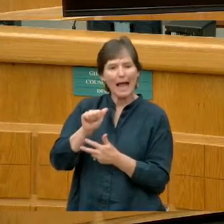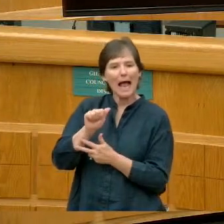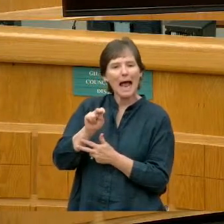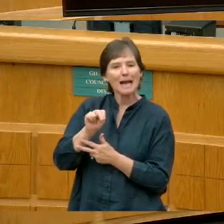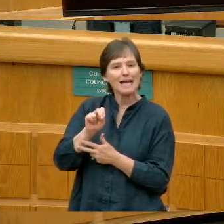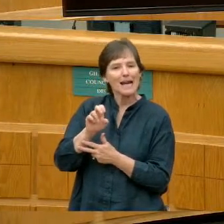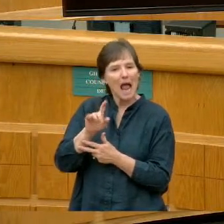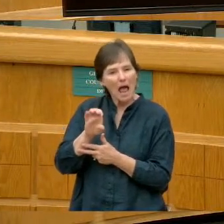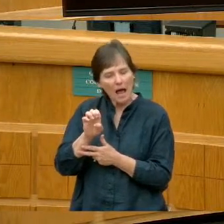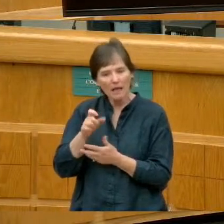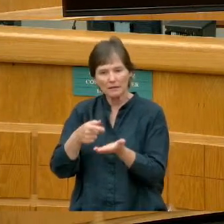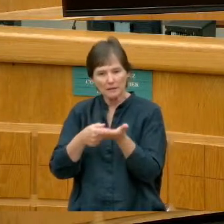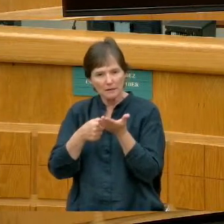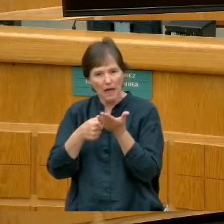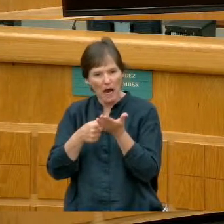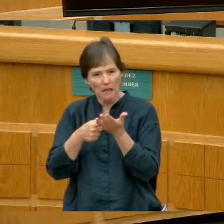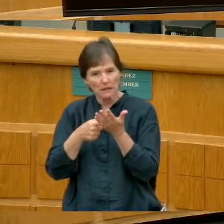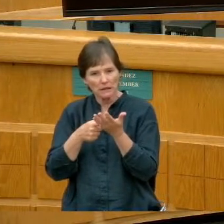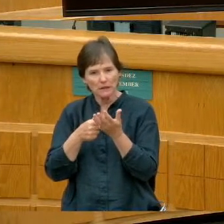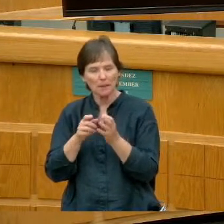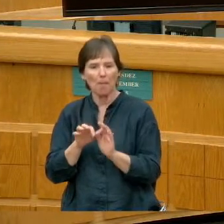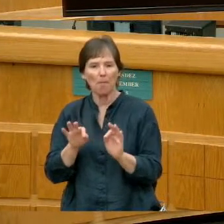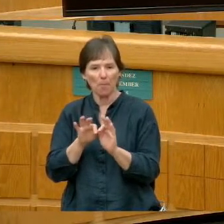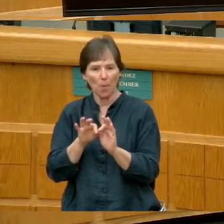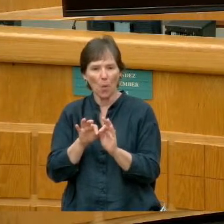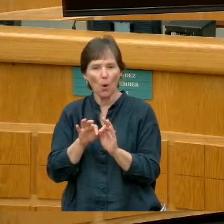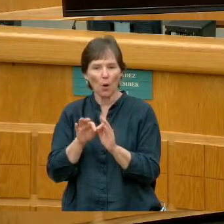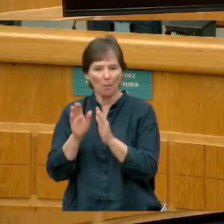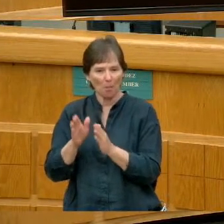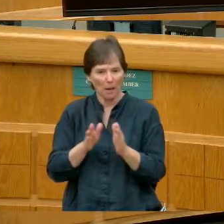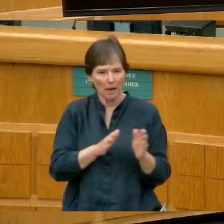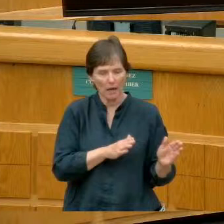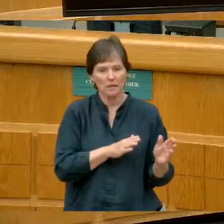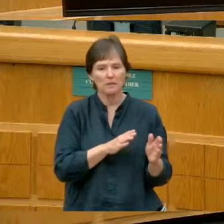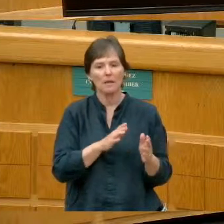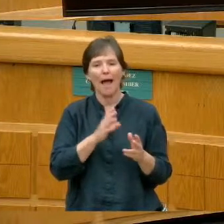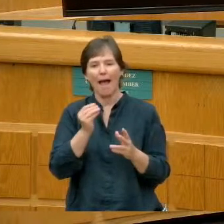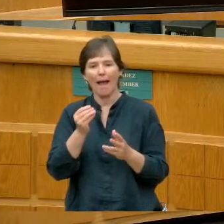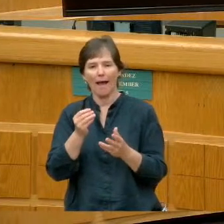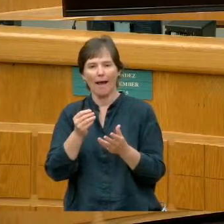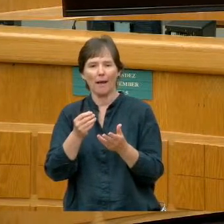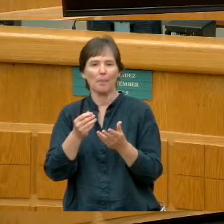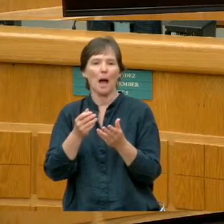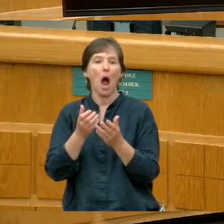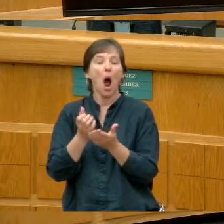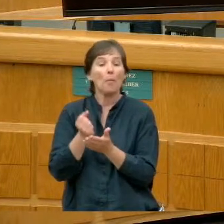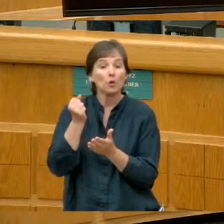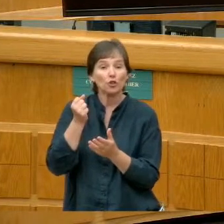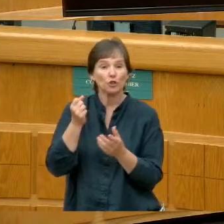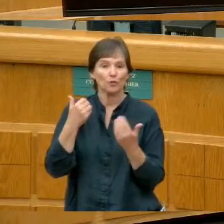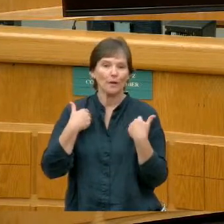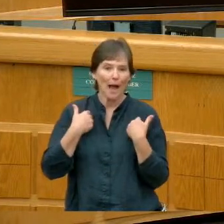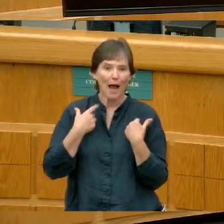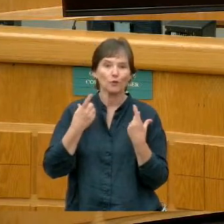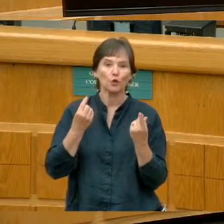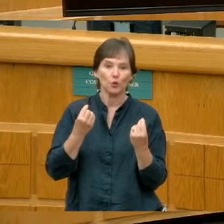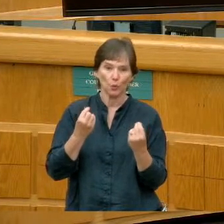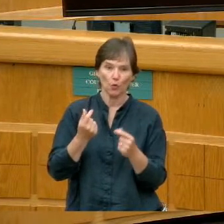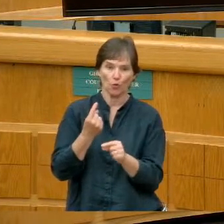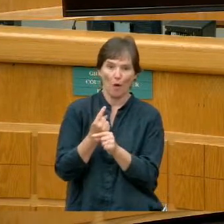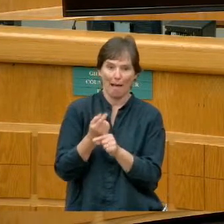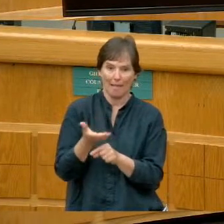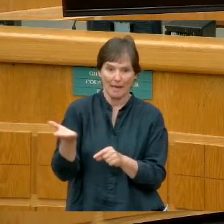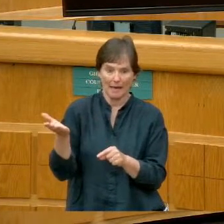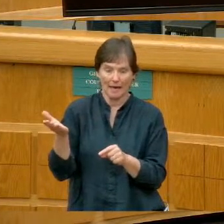protocols. She talks about the opportunities that we have to do the right thing, and she gives